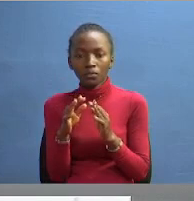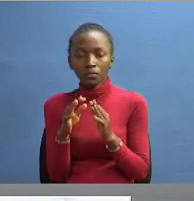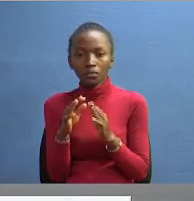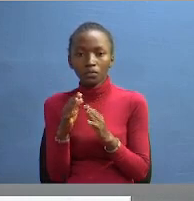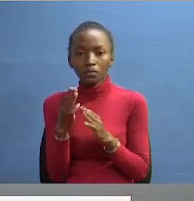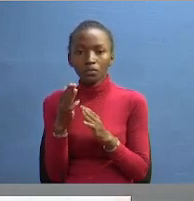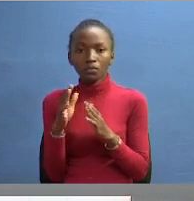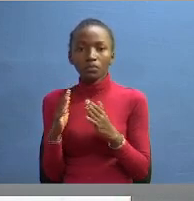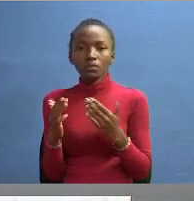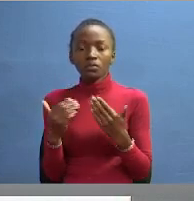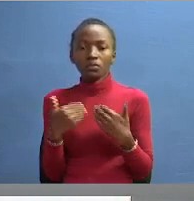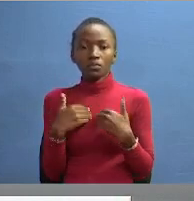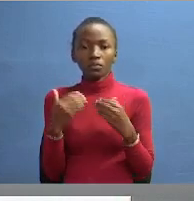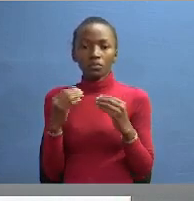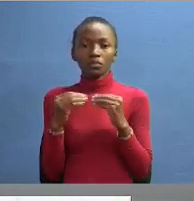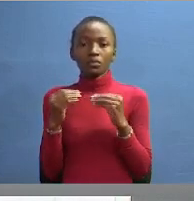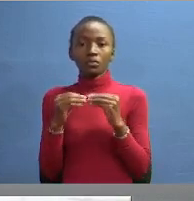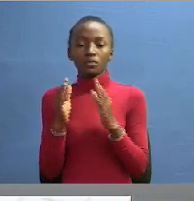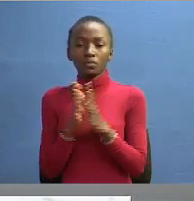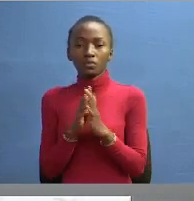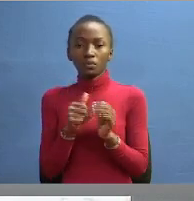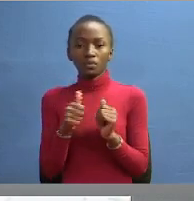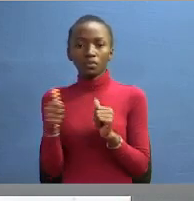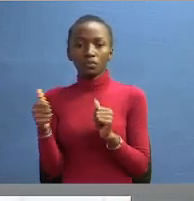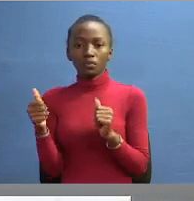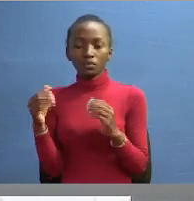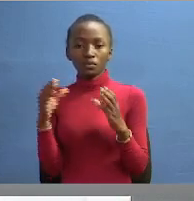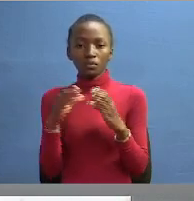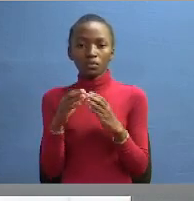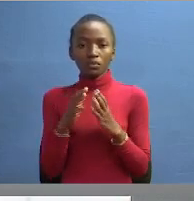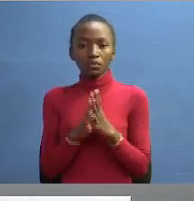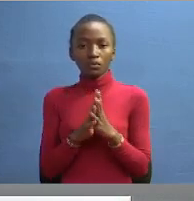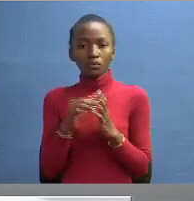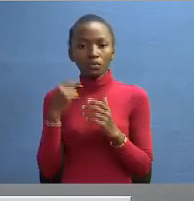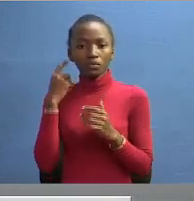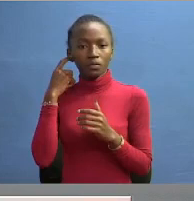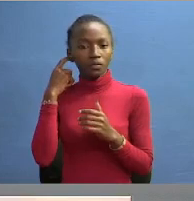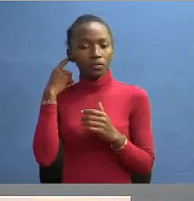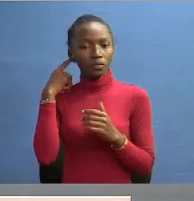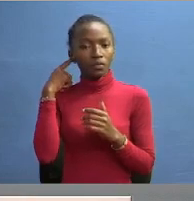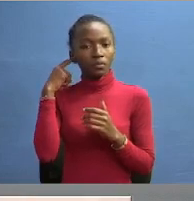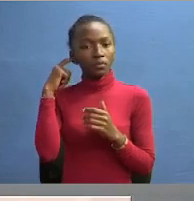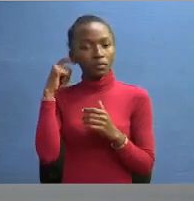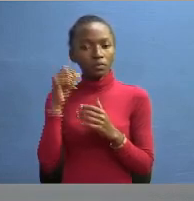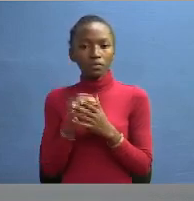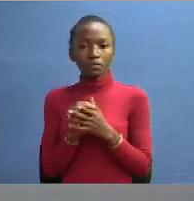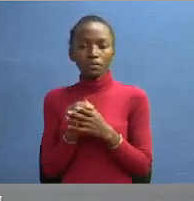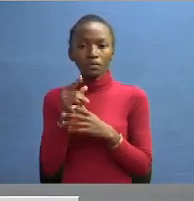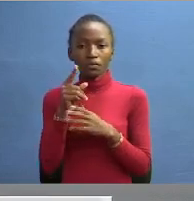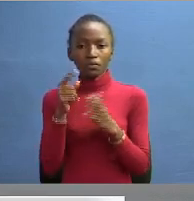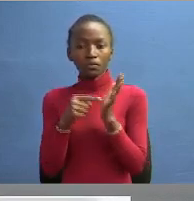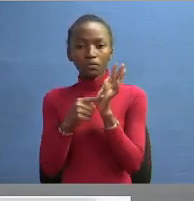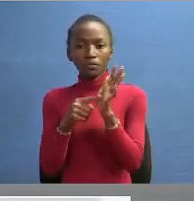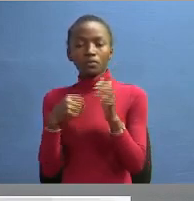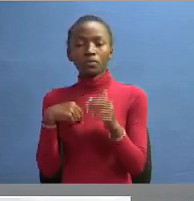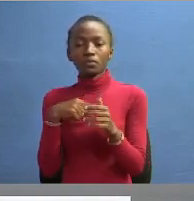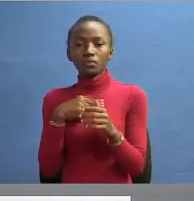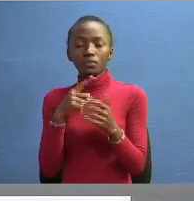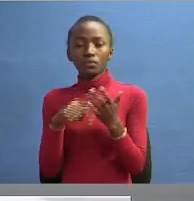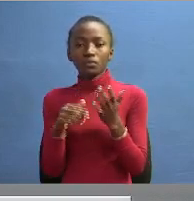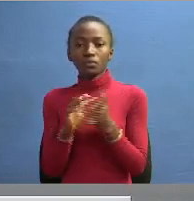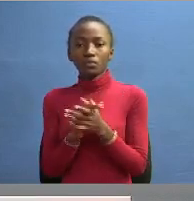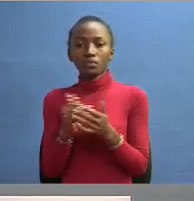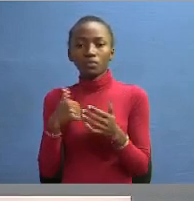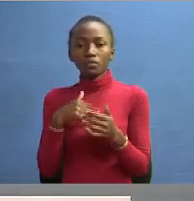other armed groups, probably. So what does this really tell us? Is there really hope that without